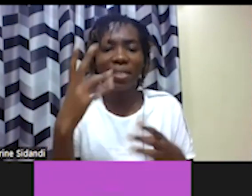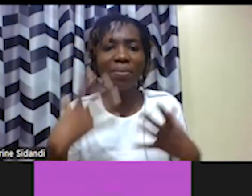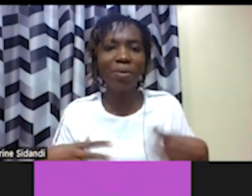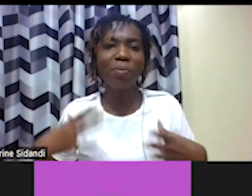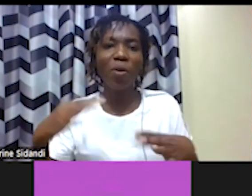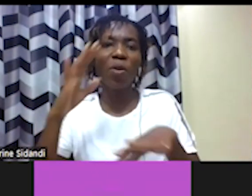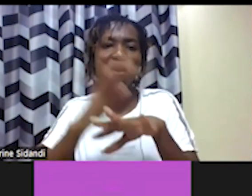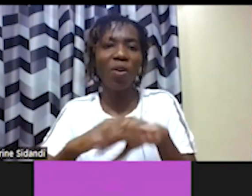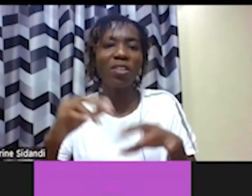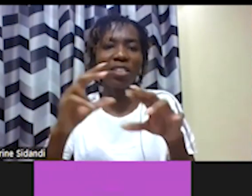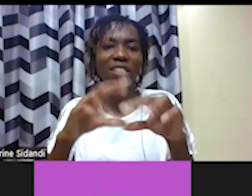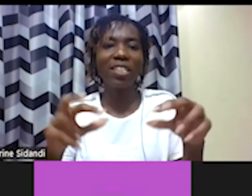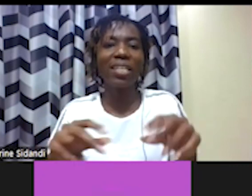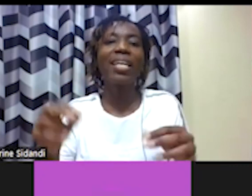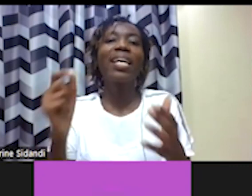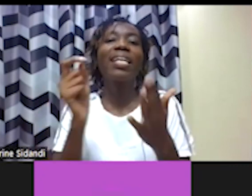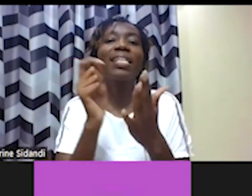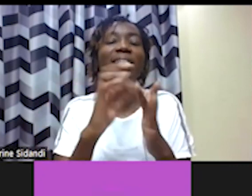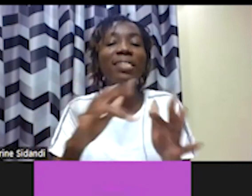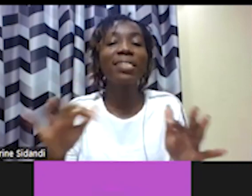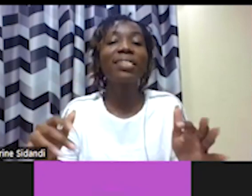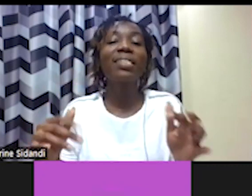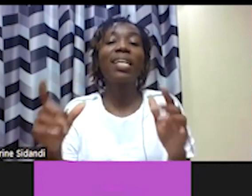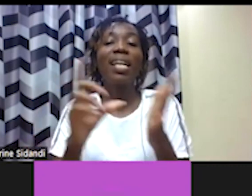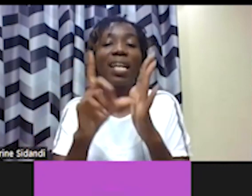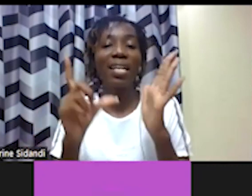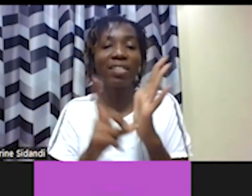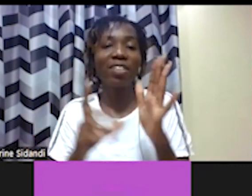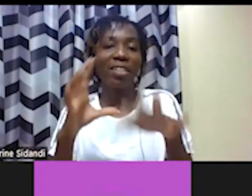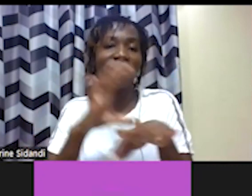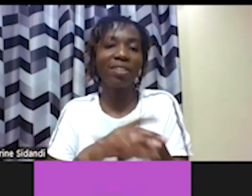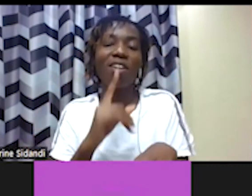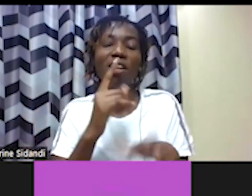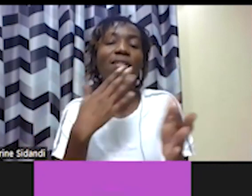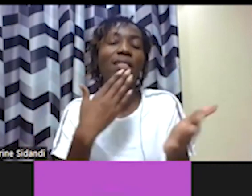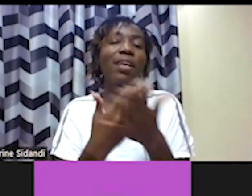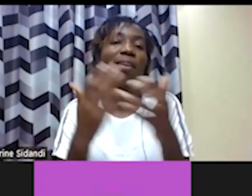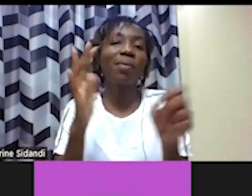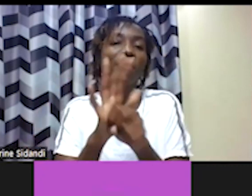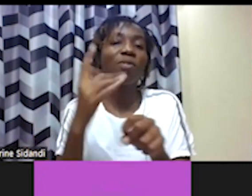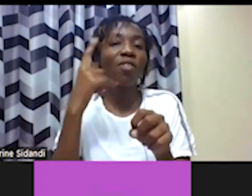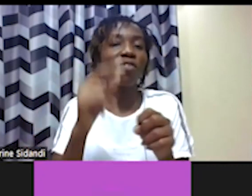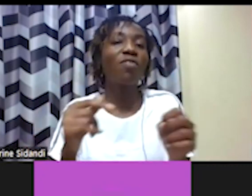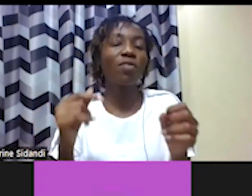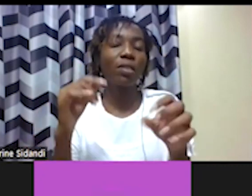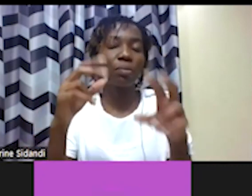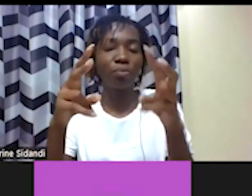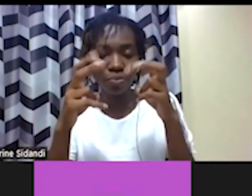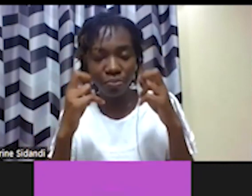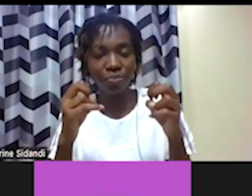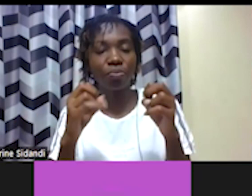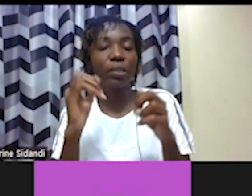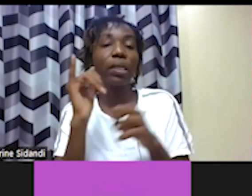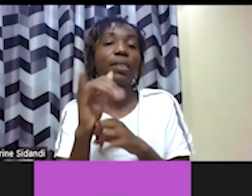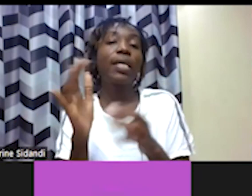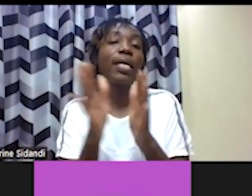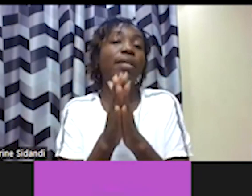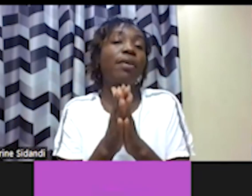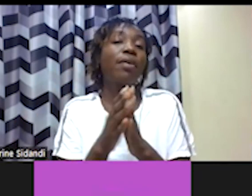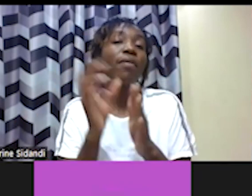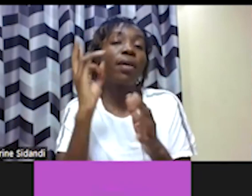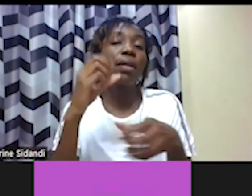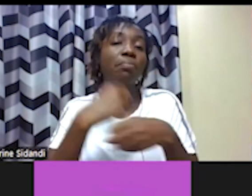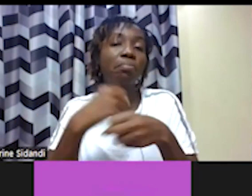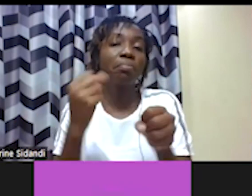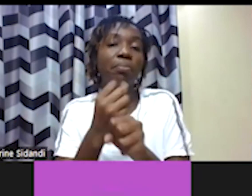just typing the lessons they're getting from you. So thank you very much for sharing your wisdom, for sharing your insights. And I believe we are going to create better